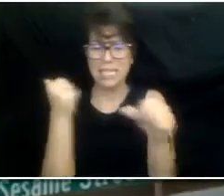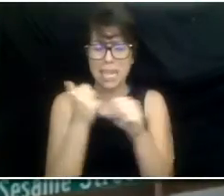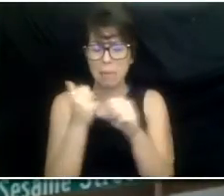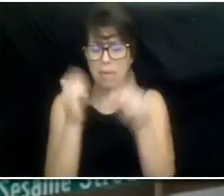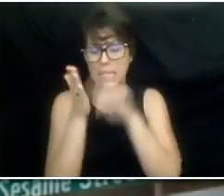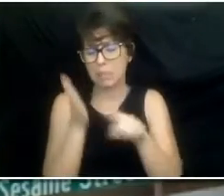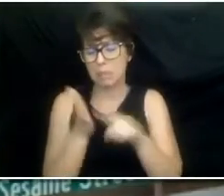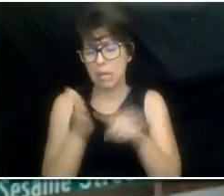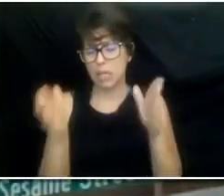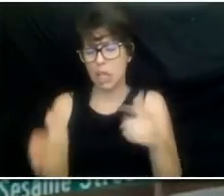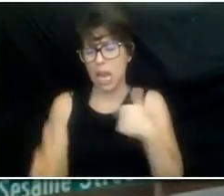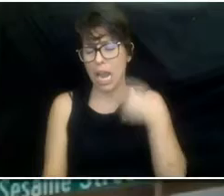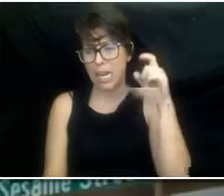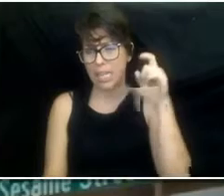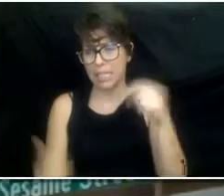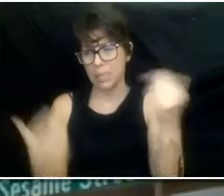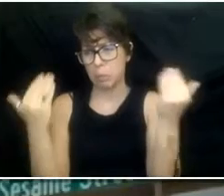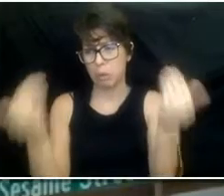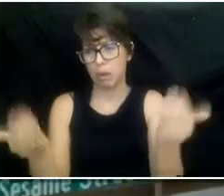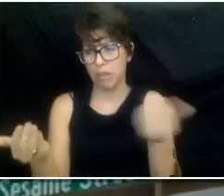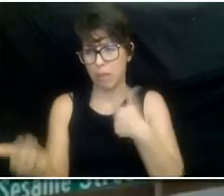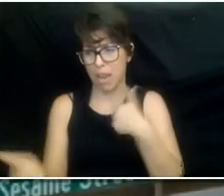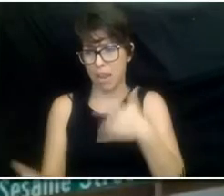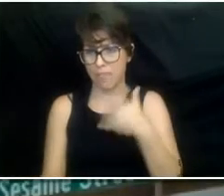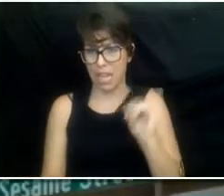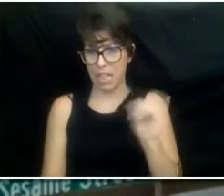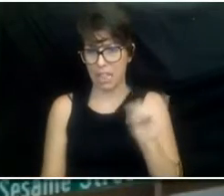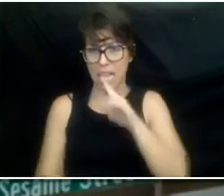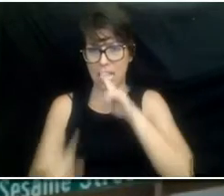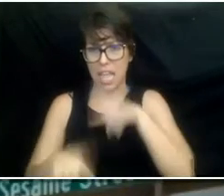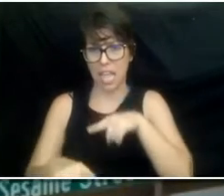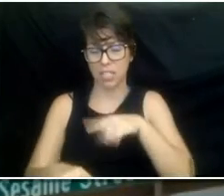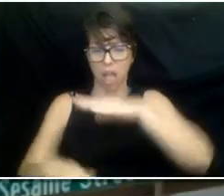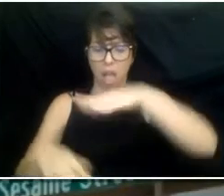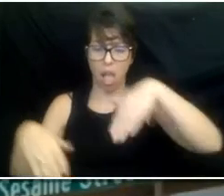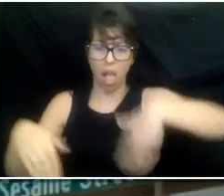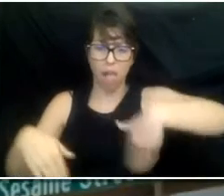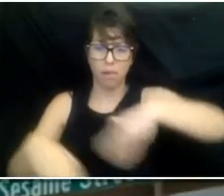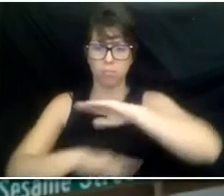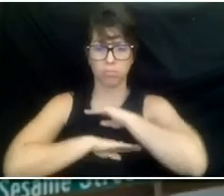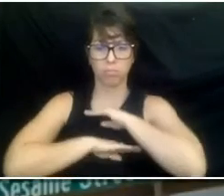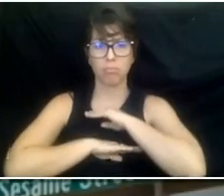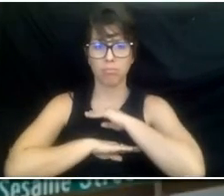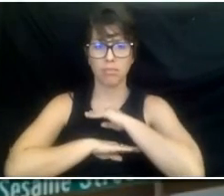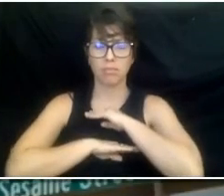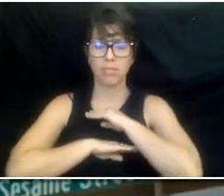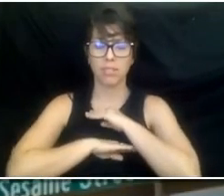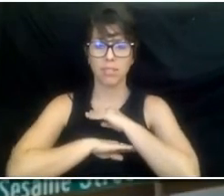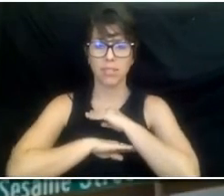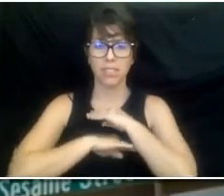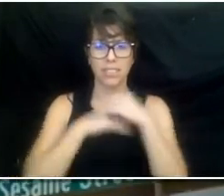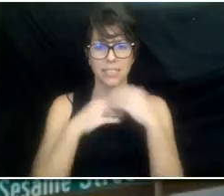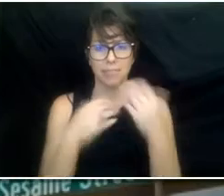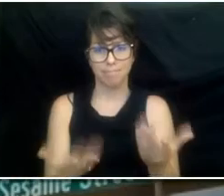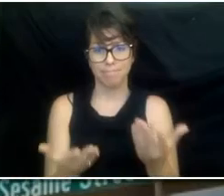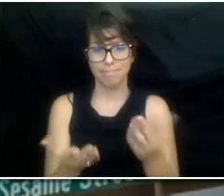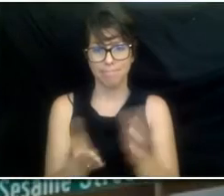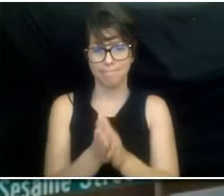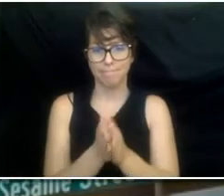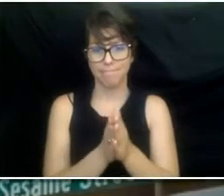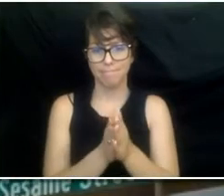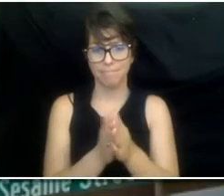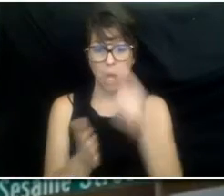Noel I just one quick question um you know I heard you say that